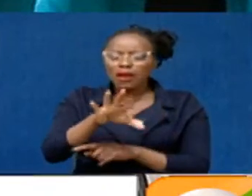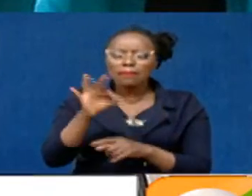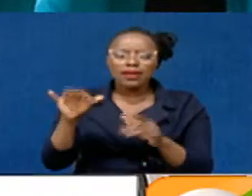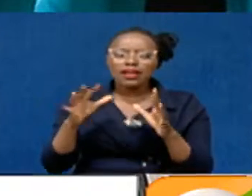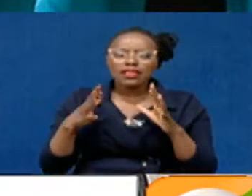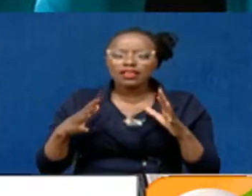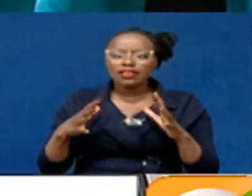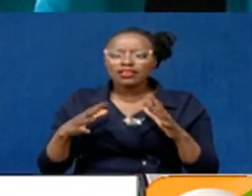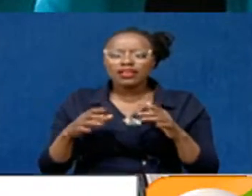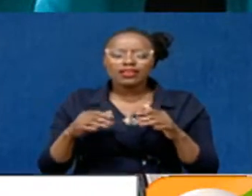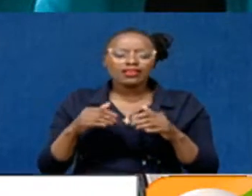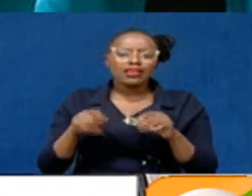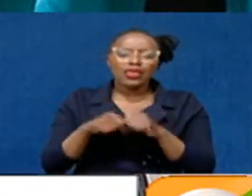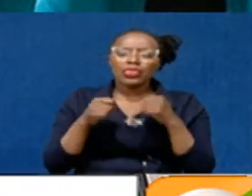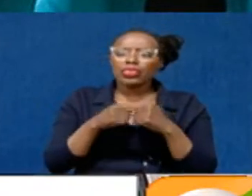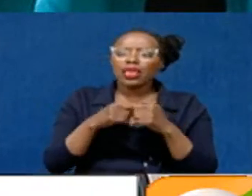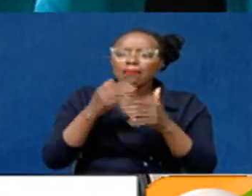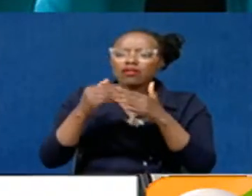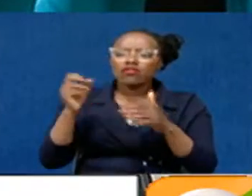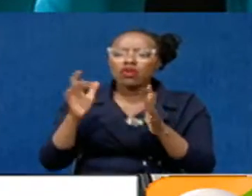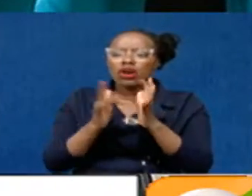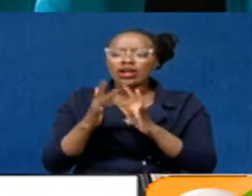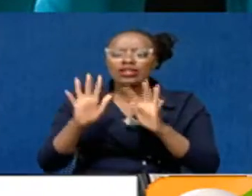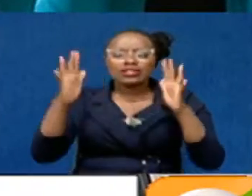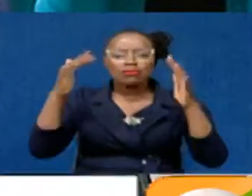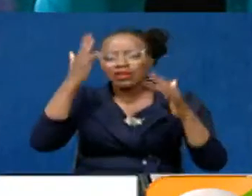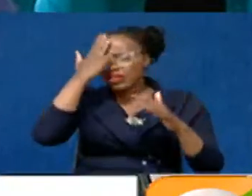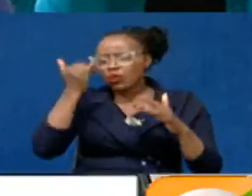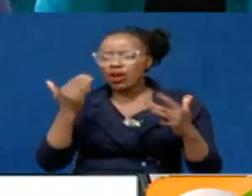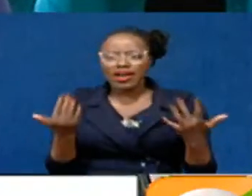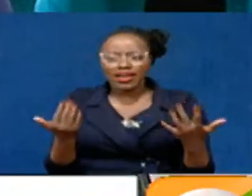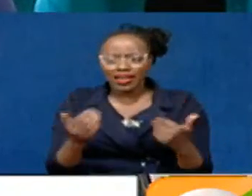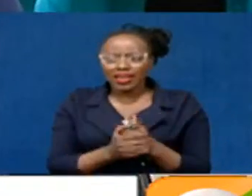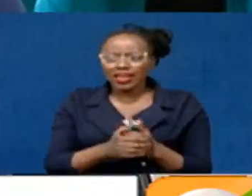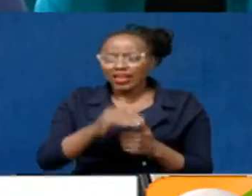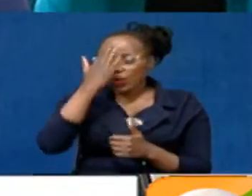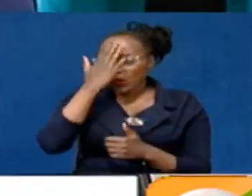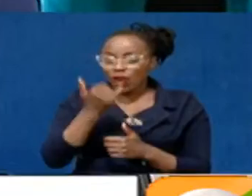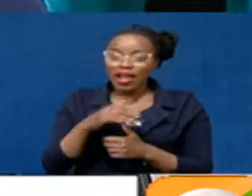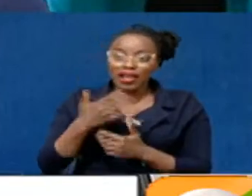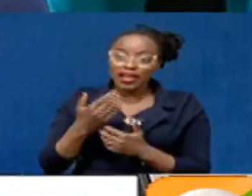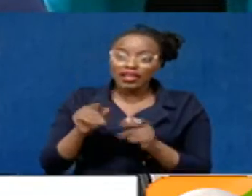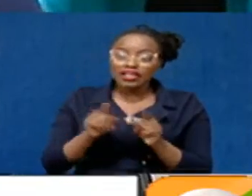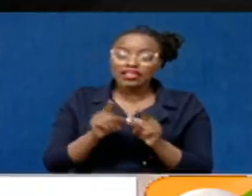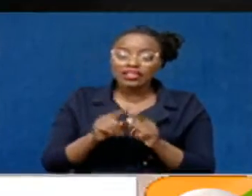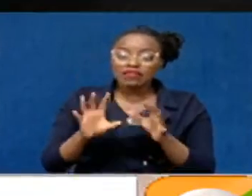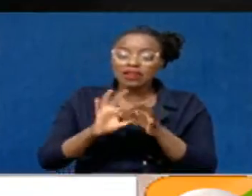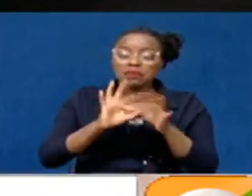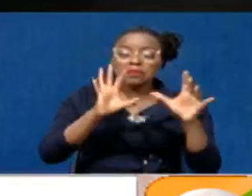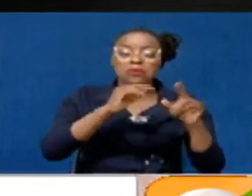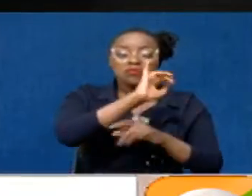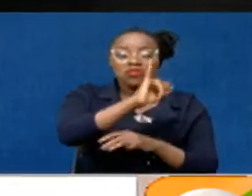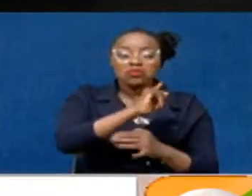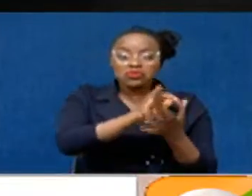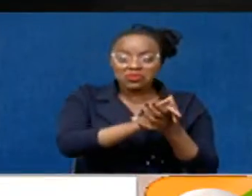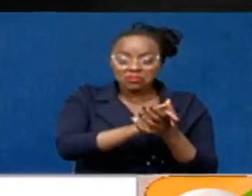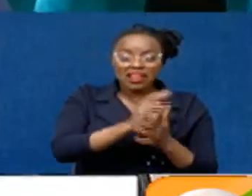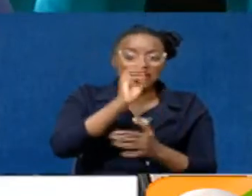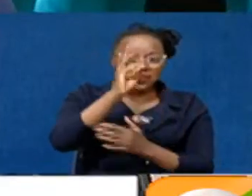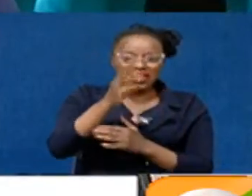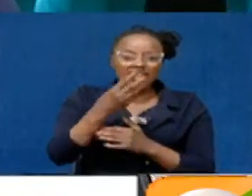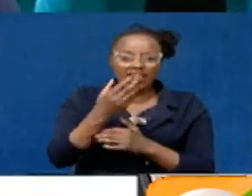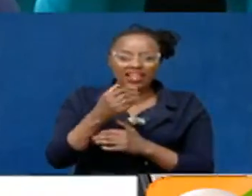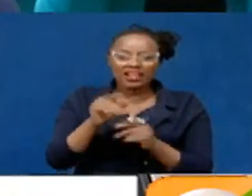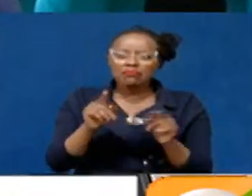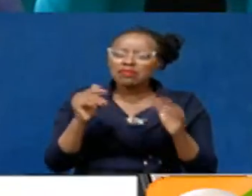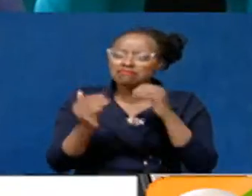injuries before Christmas? Because the parting of ways in Jubilee